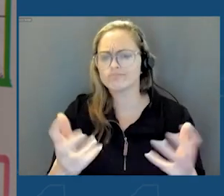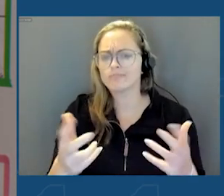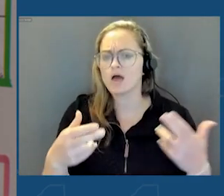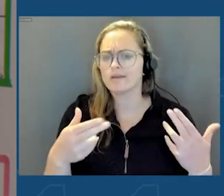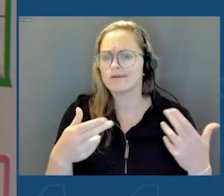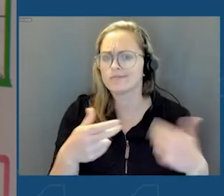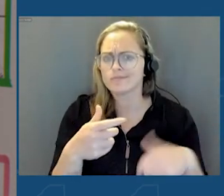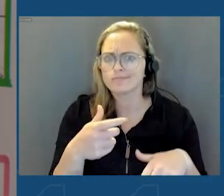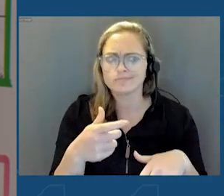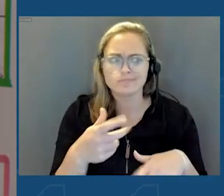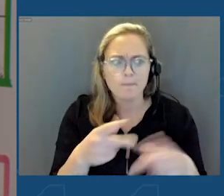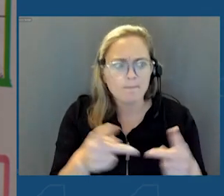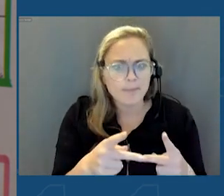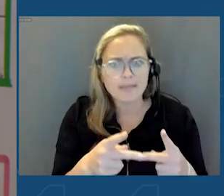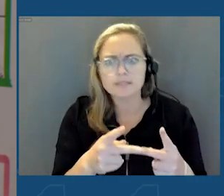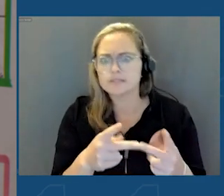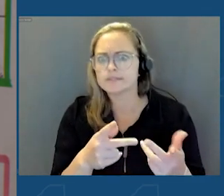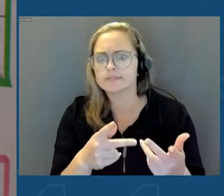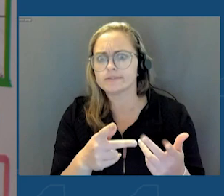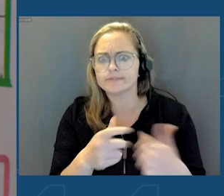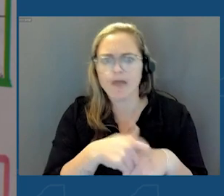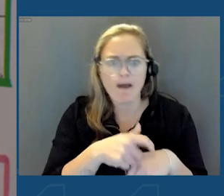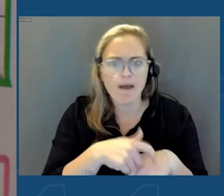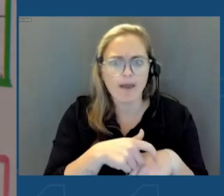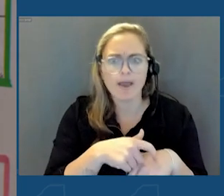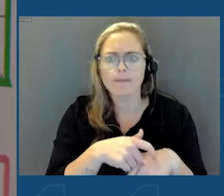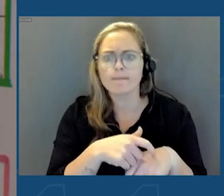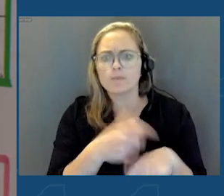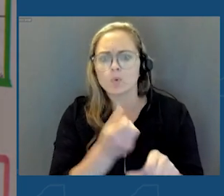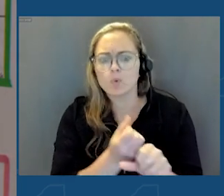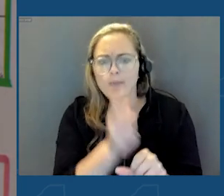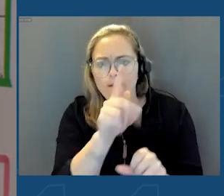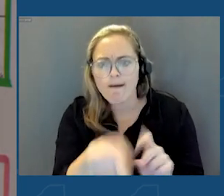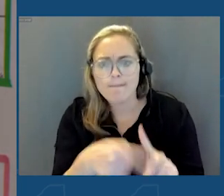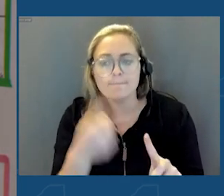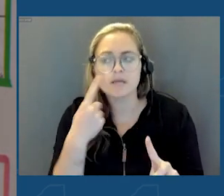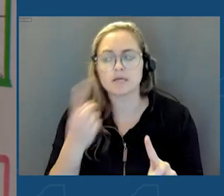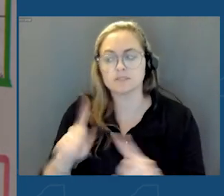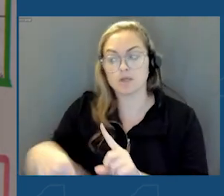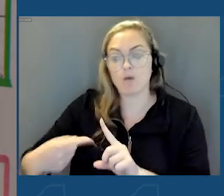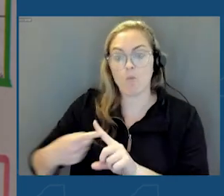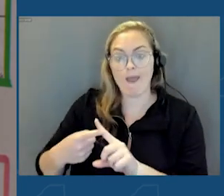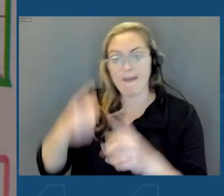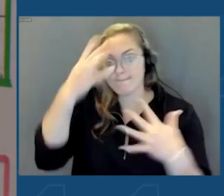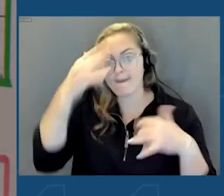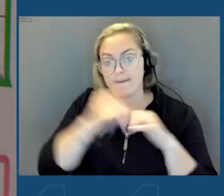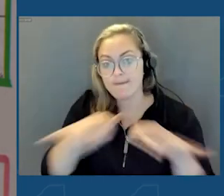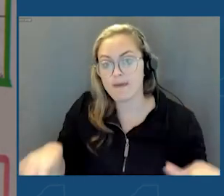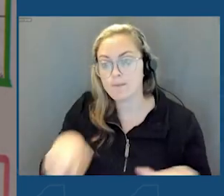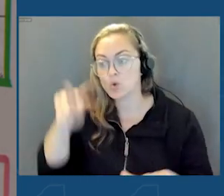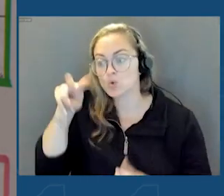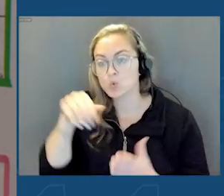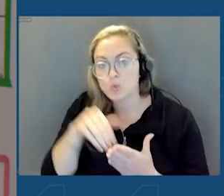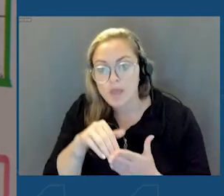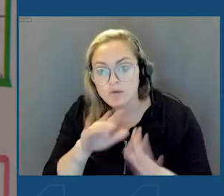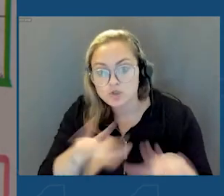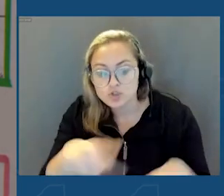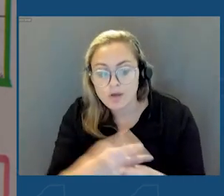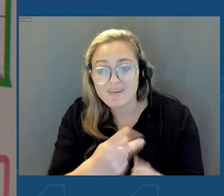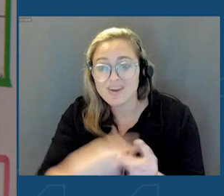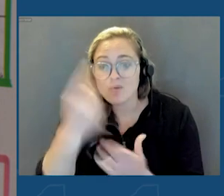for. People don't realize this, but we lost slots during the pandemic. We lost over 2,000 child care programs